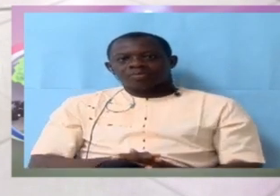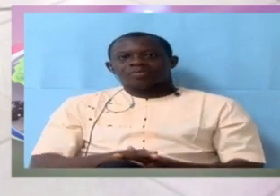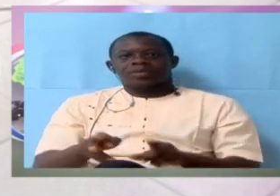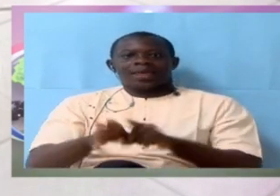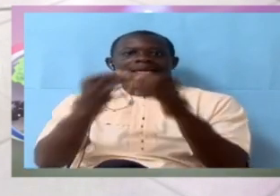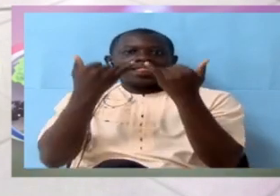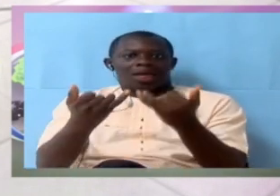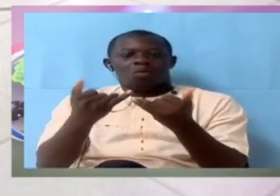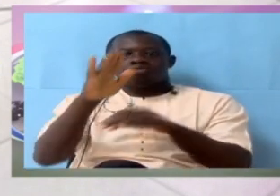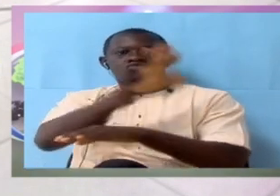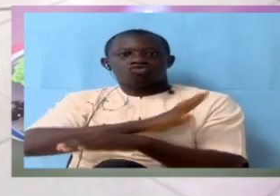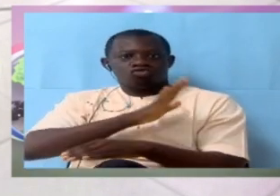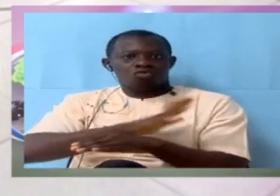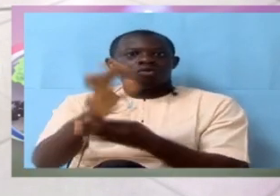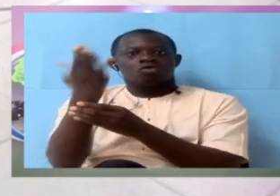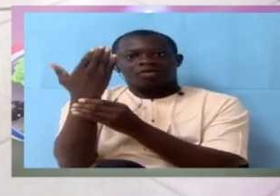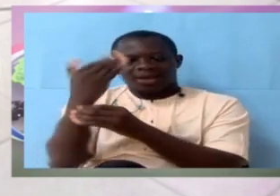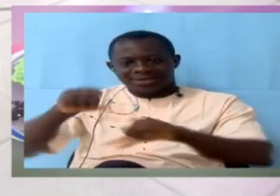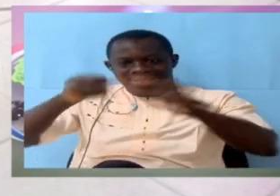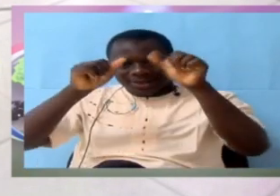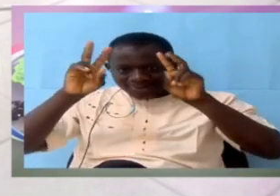they also tested her.